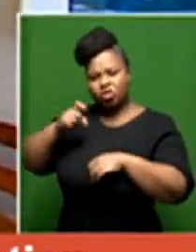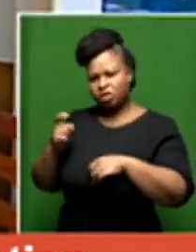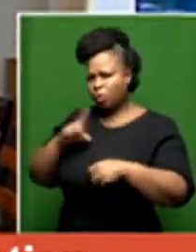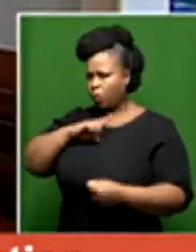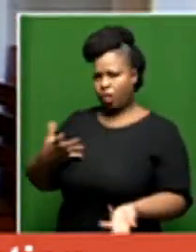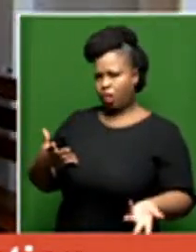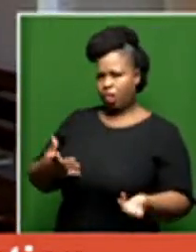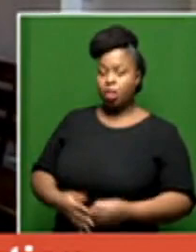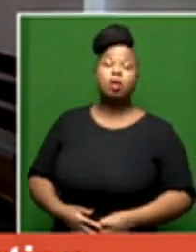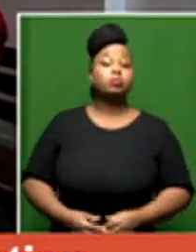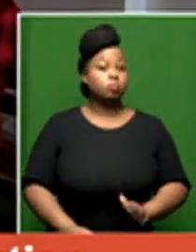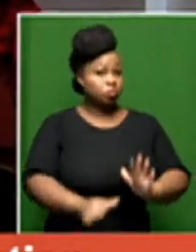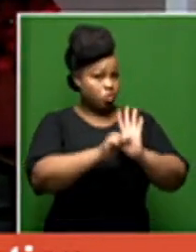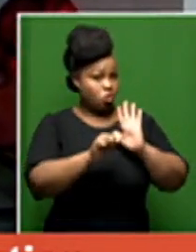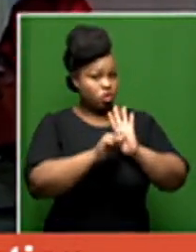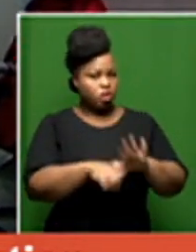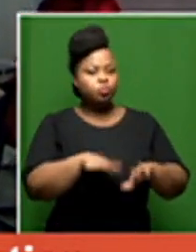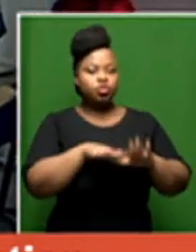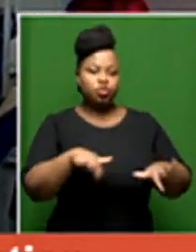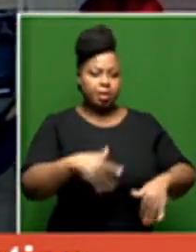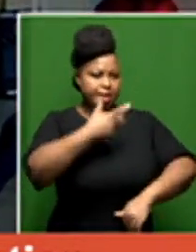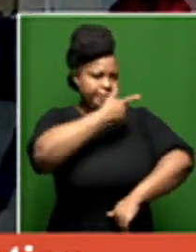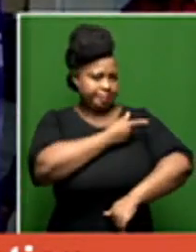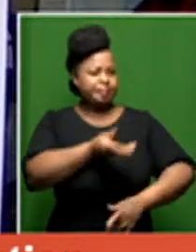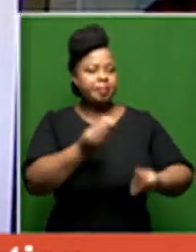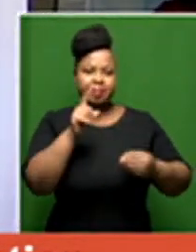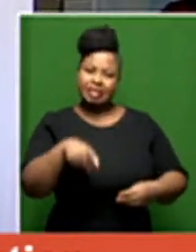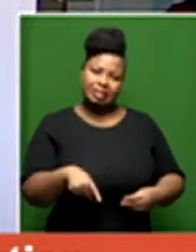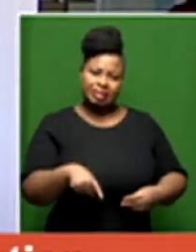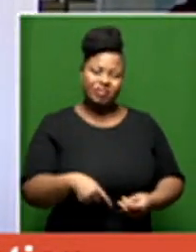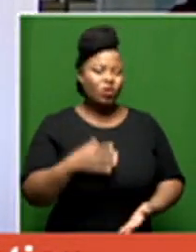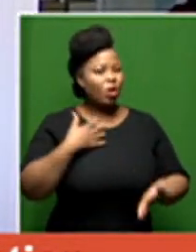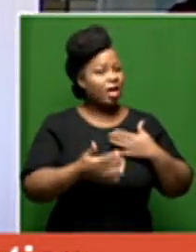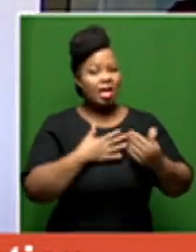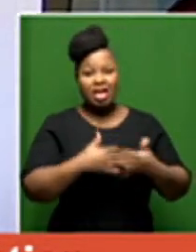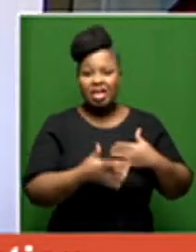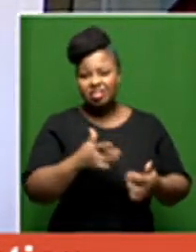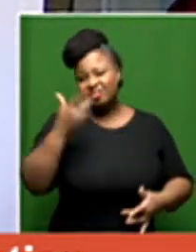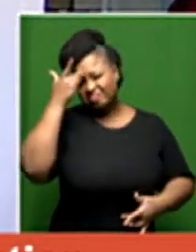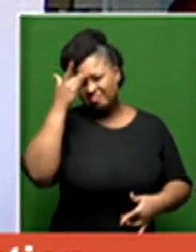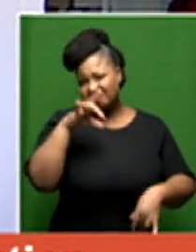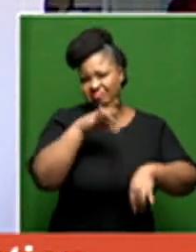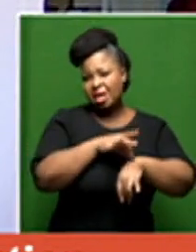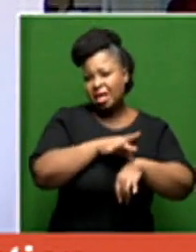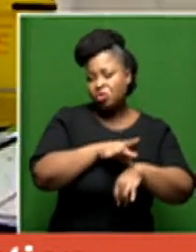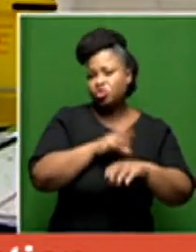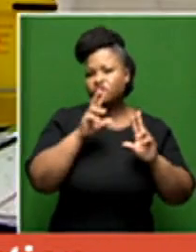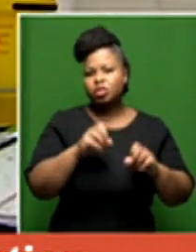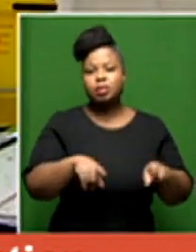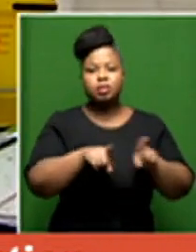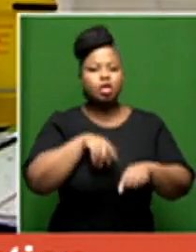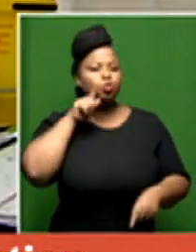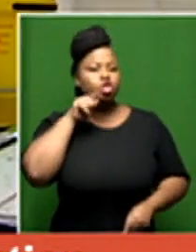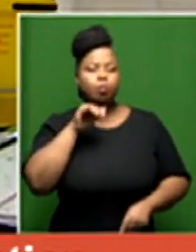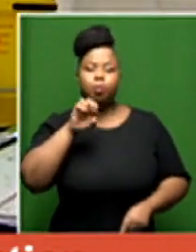of essence for children to vaccinate for any conditions, as well as chickenpox,